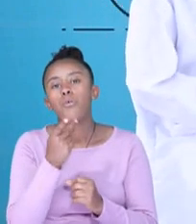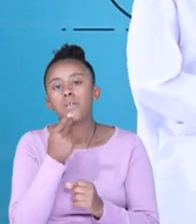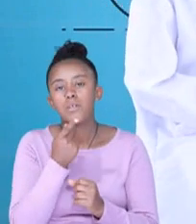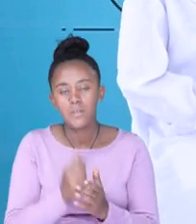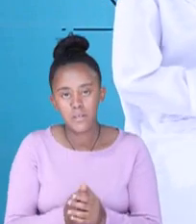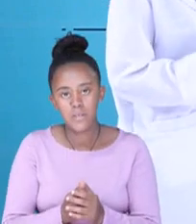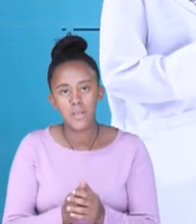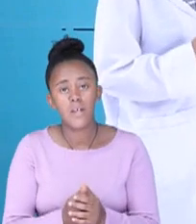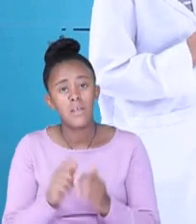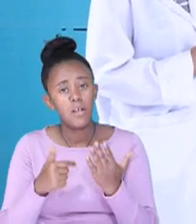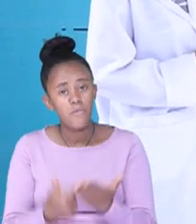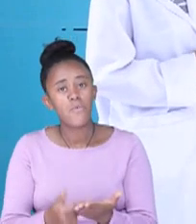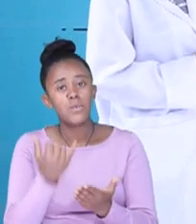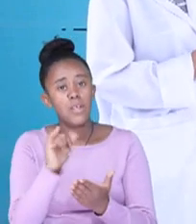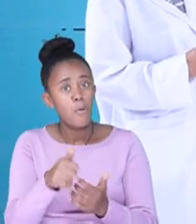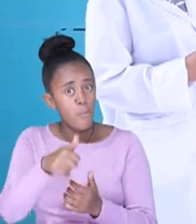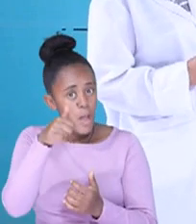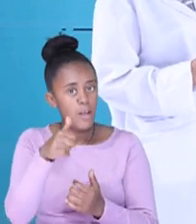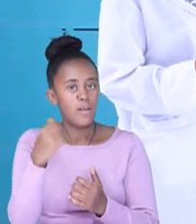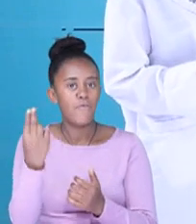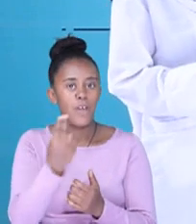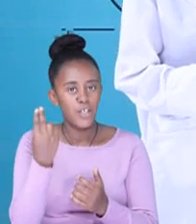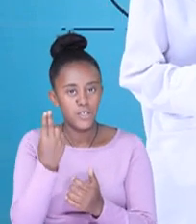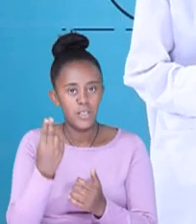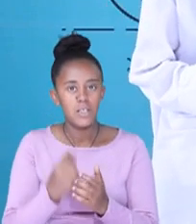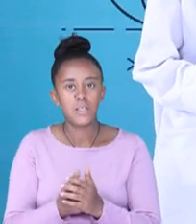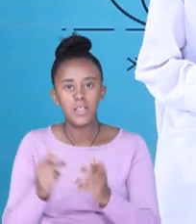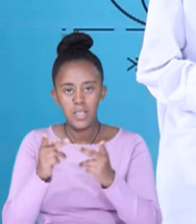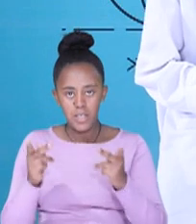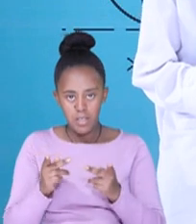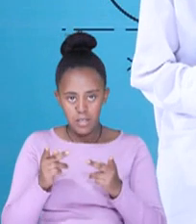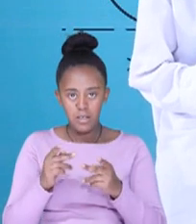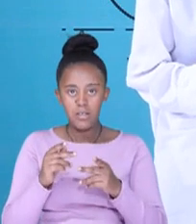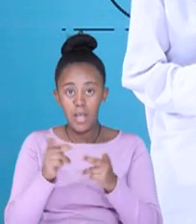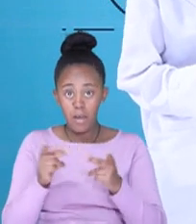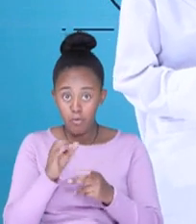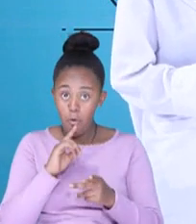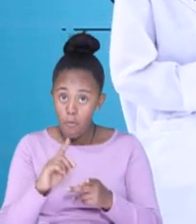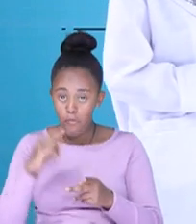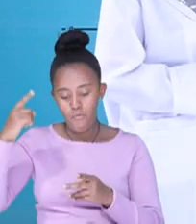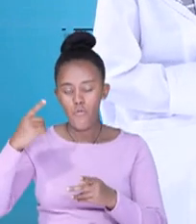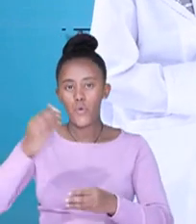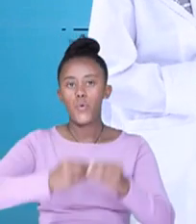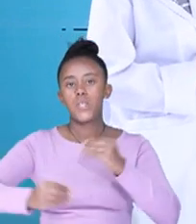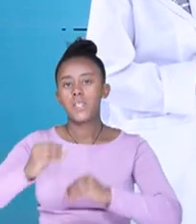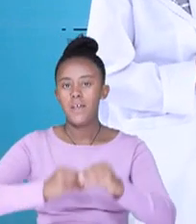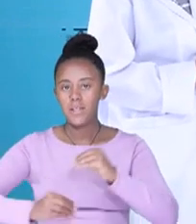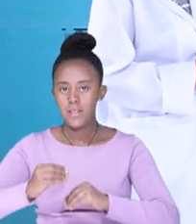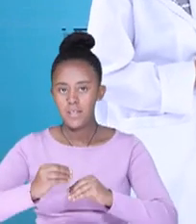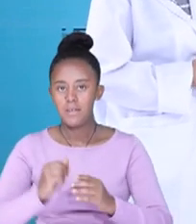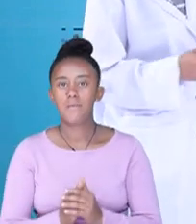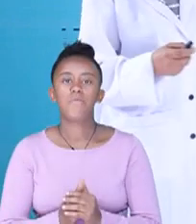proteins. Therefore, their main function is site of protein synthesis. They are site of